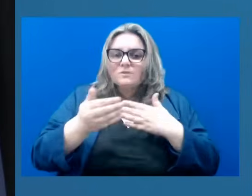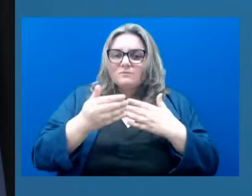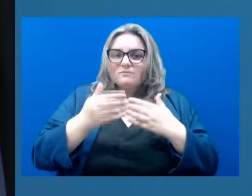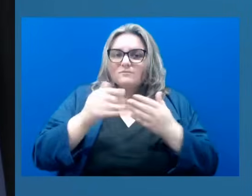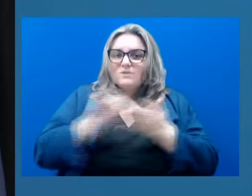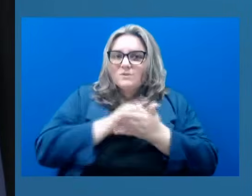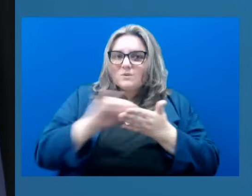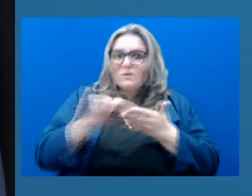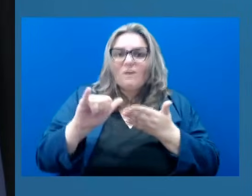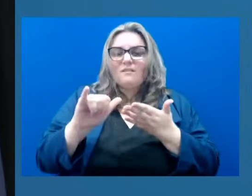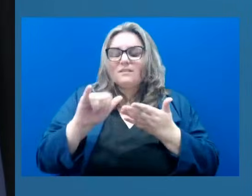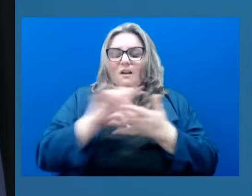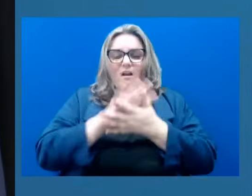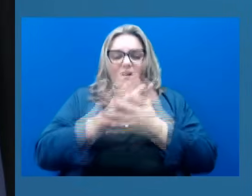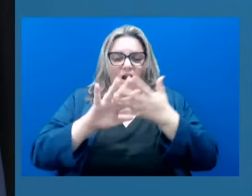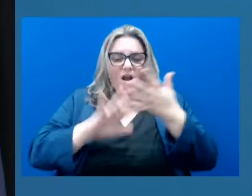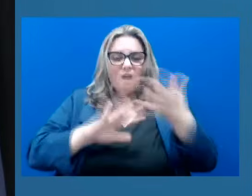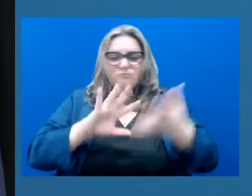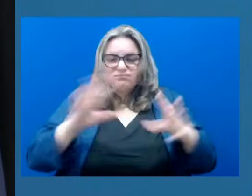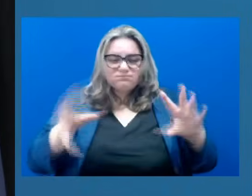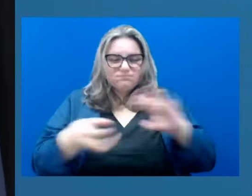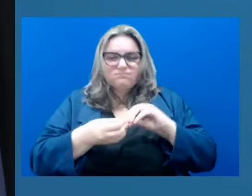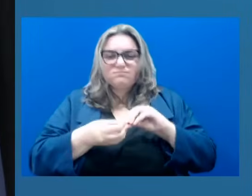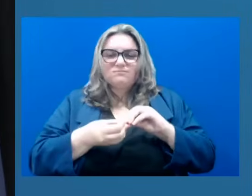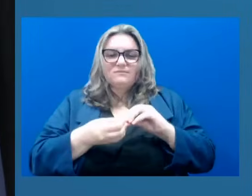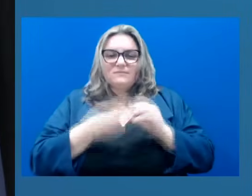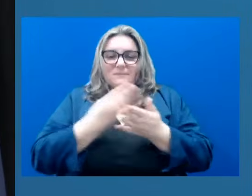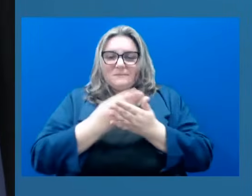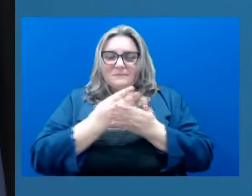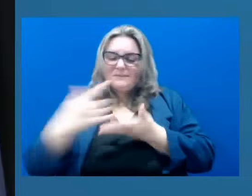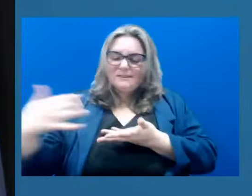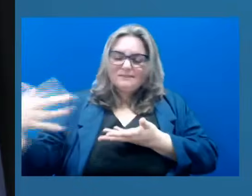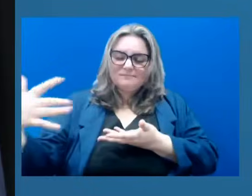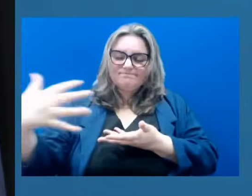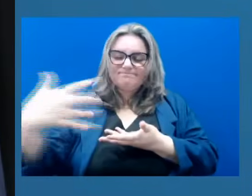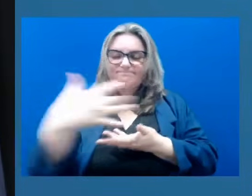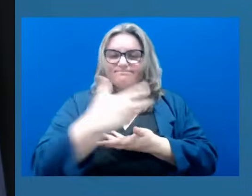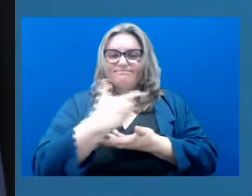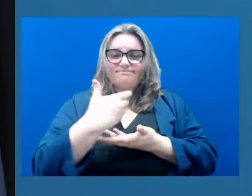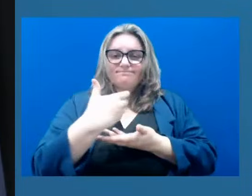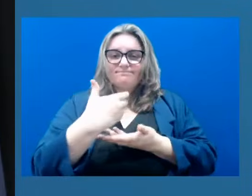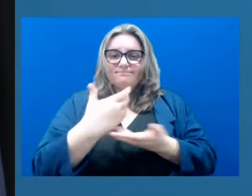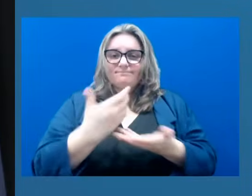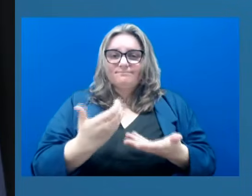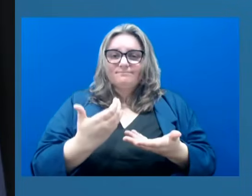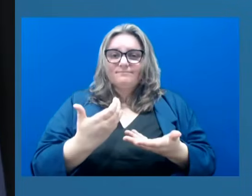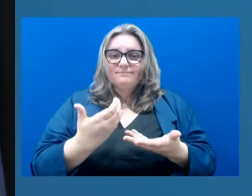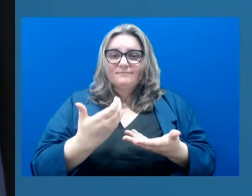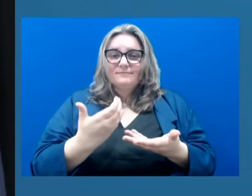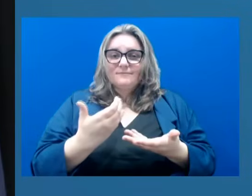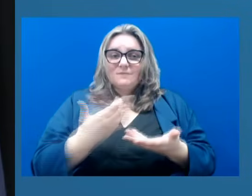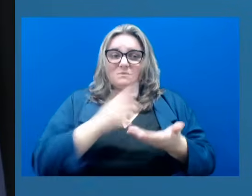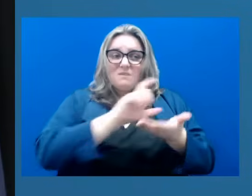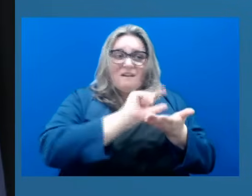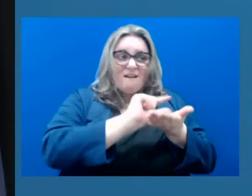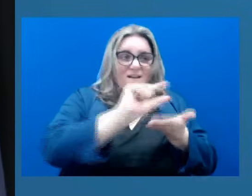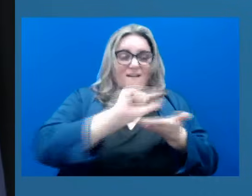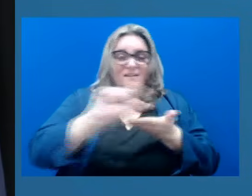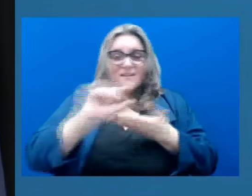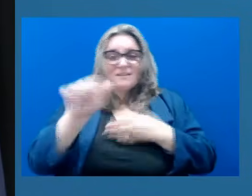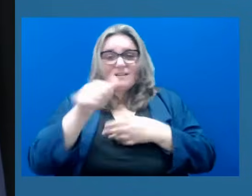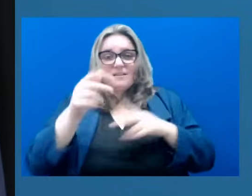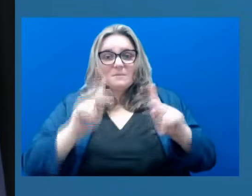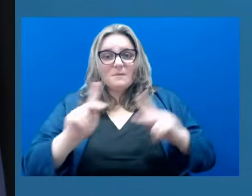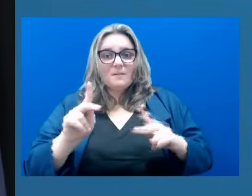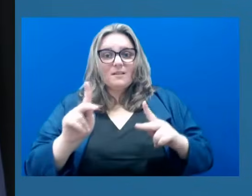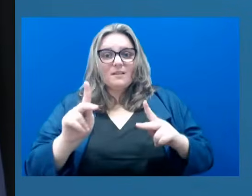We bundled all the discretionary money together that we used to just give out to others and said, you can have it if you're a